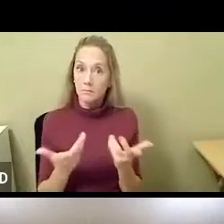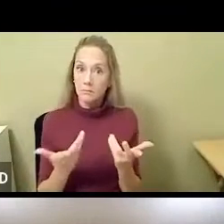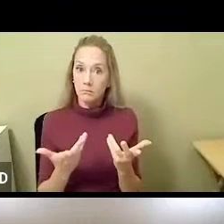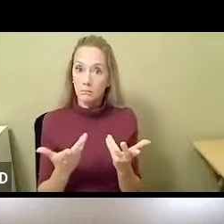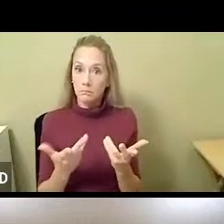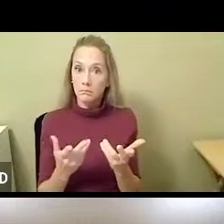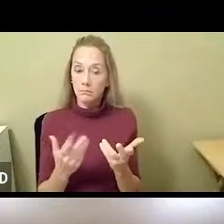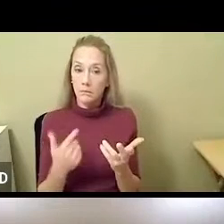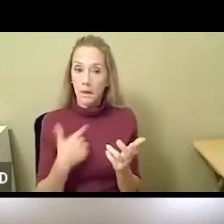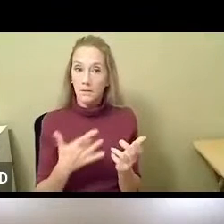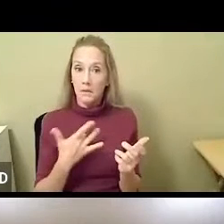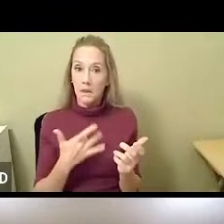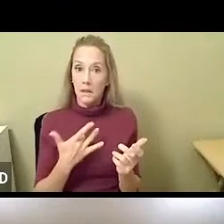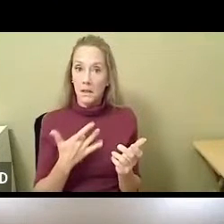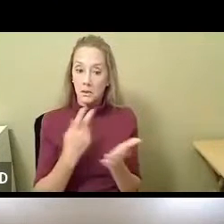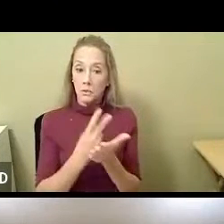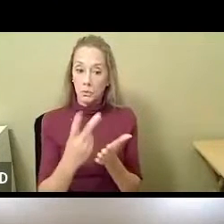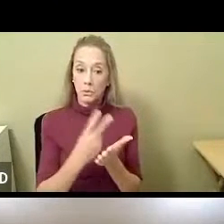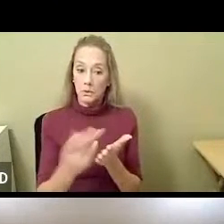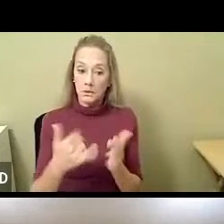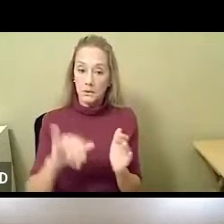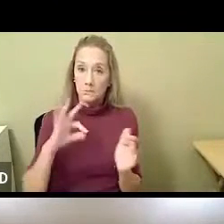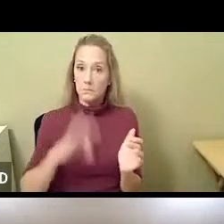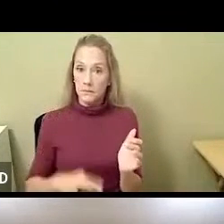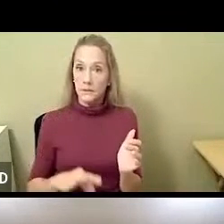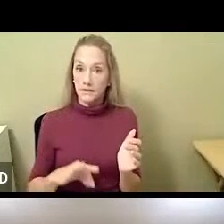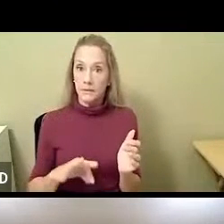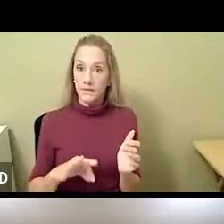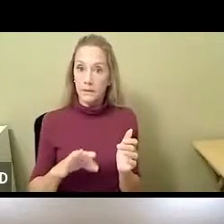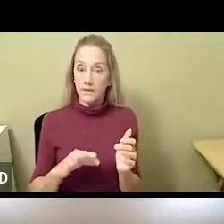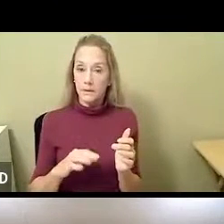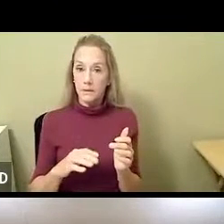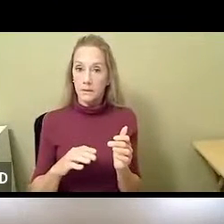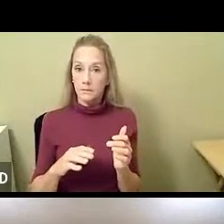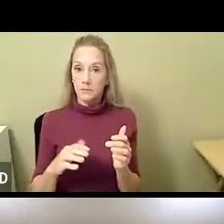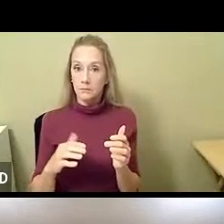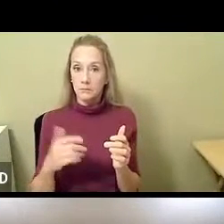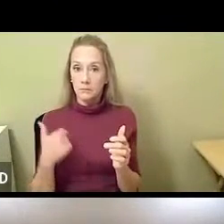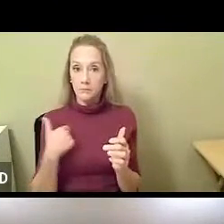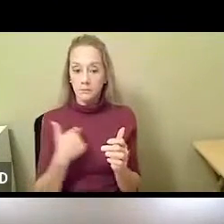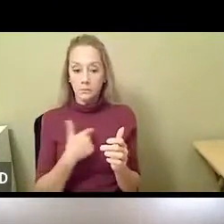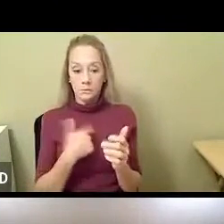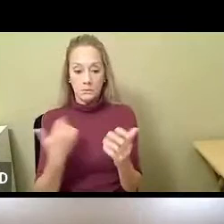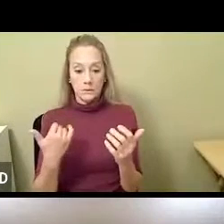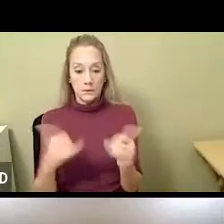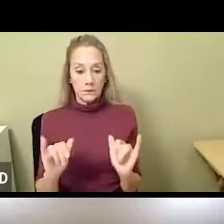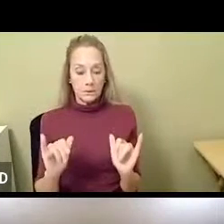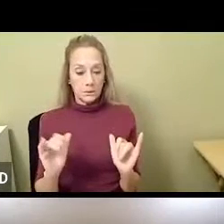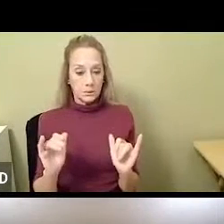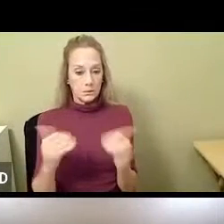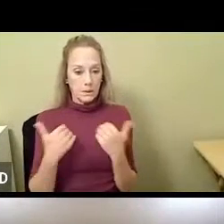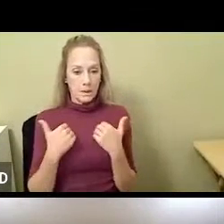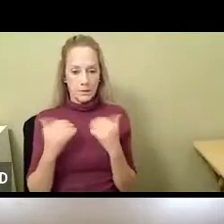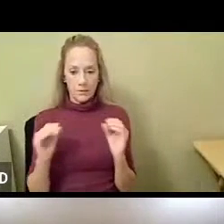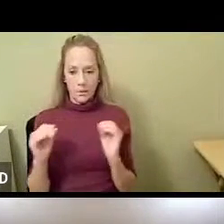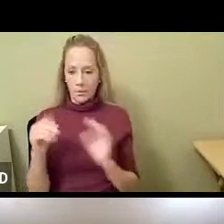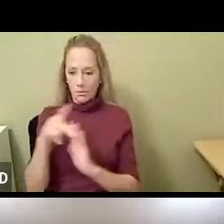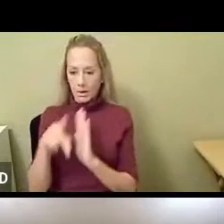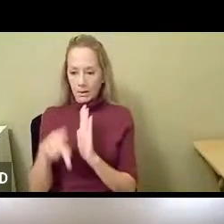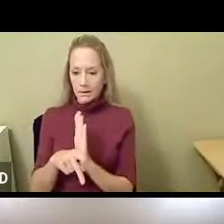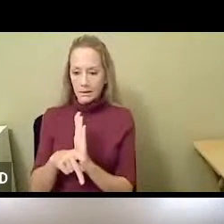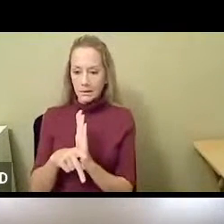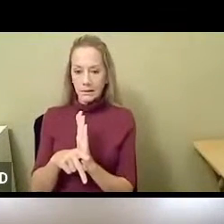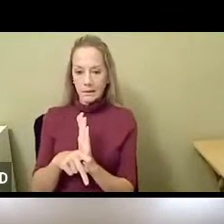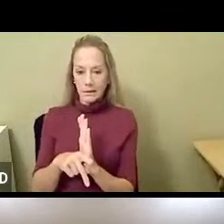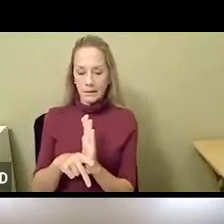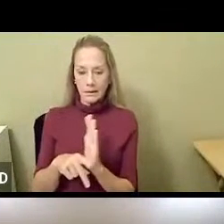to meeting every 2 weeks. And I still don't think there's any policy that we would enact for less